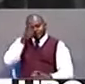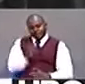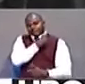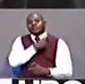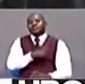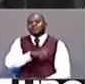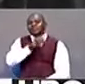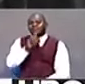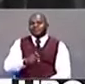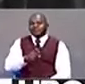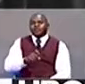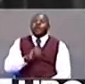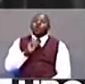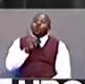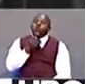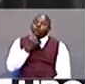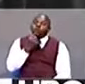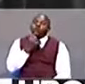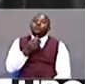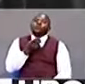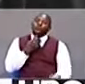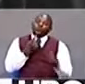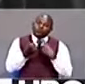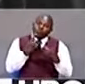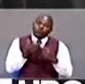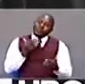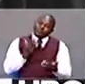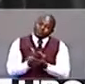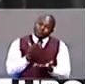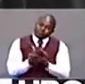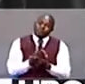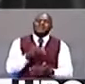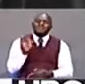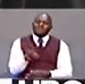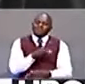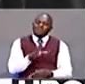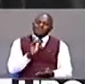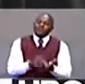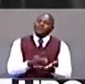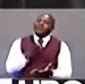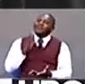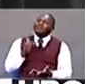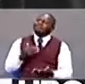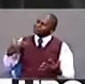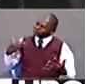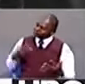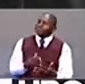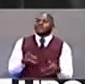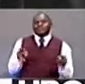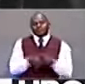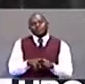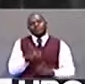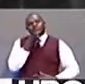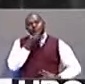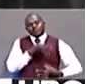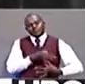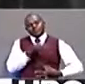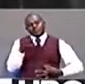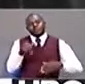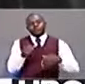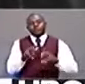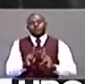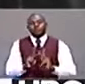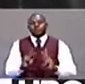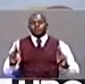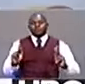Who is going to speak truth to power the way Archbishop Kizito Lwanga has been doing? May his soul rest in